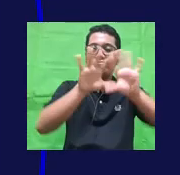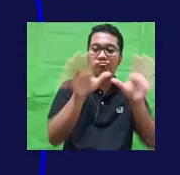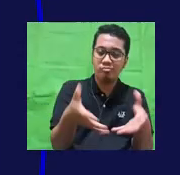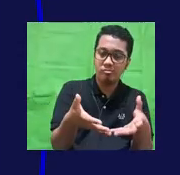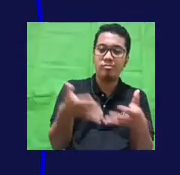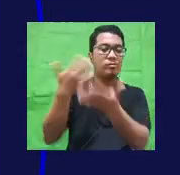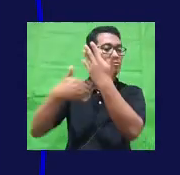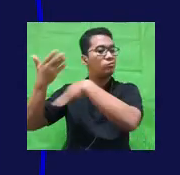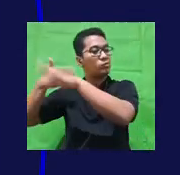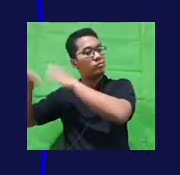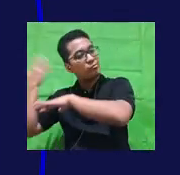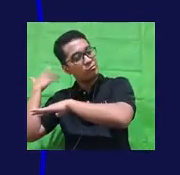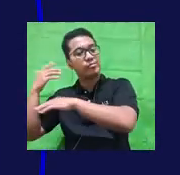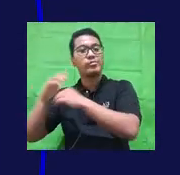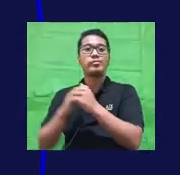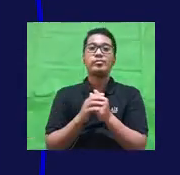understand what was